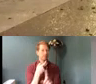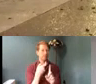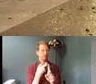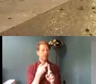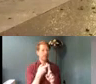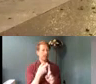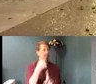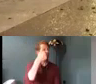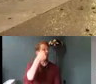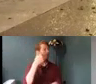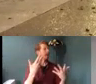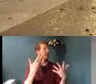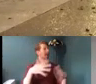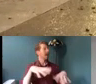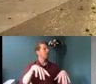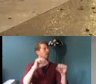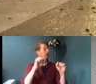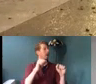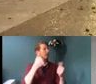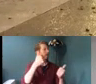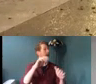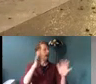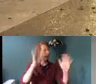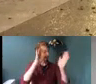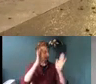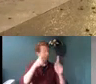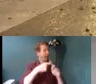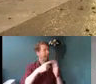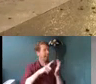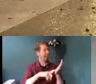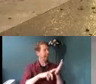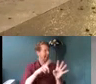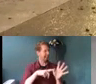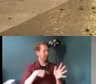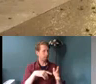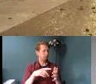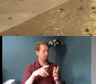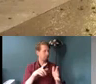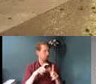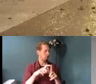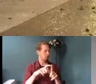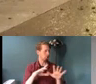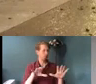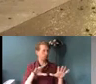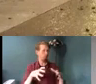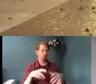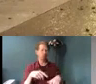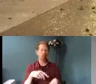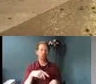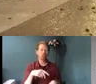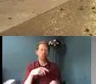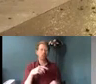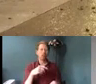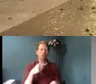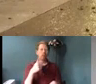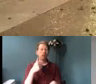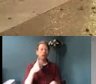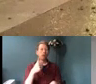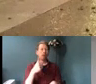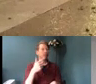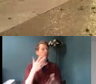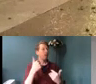Okay, let's make a start. Hello, everyone. It's Kelly from the Doctoral College. I'm the Events and Communications Officer. And welcome to the